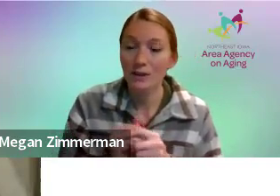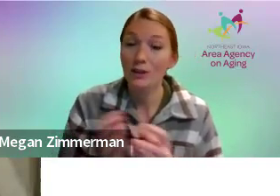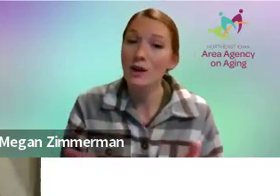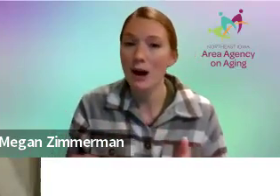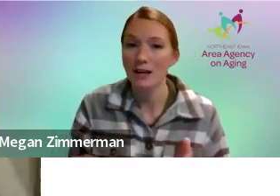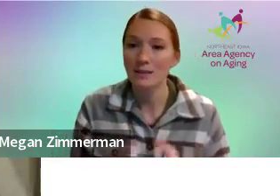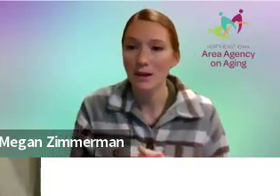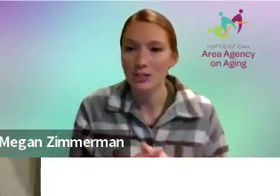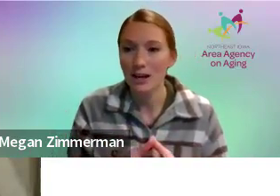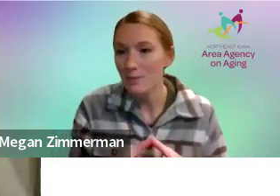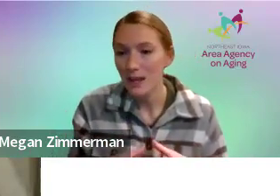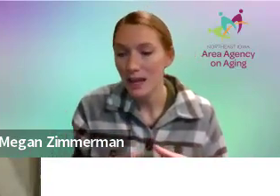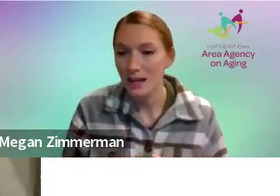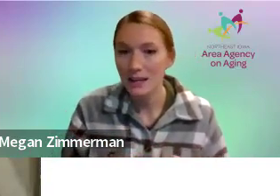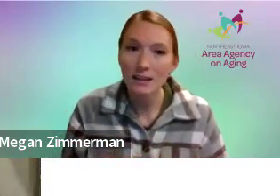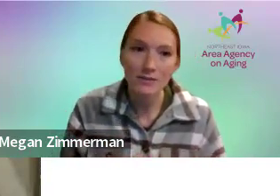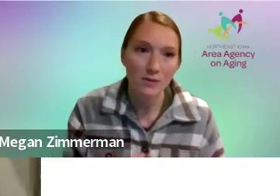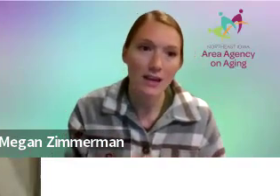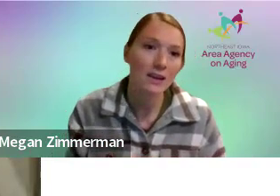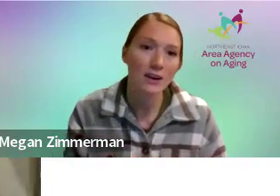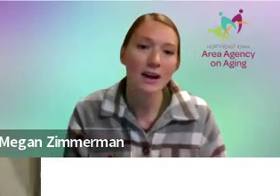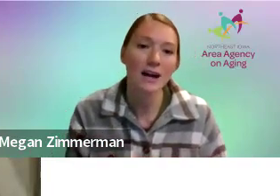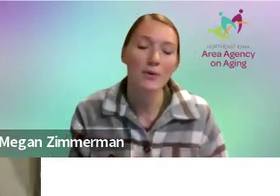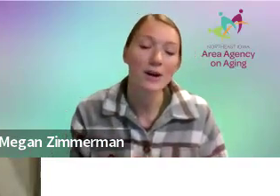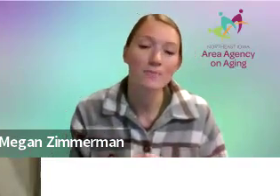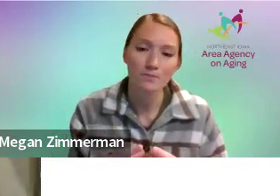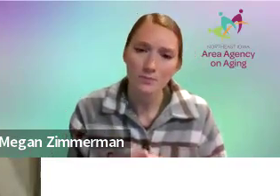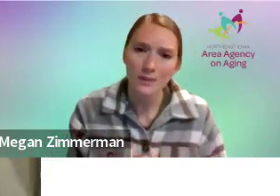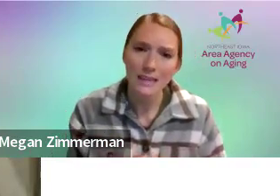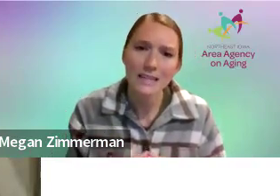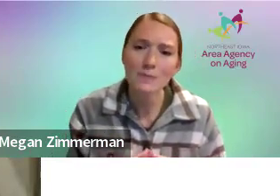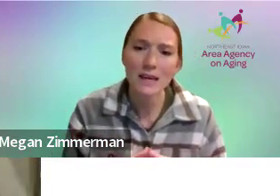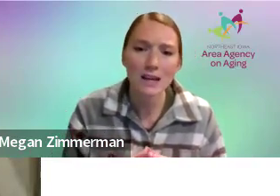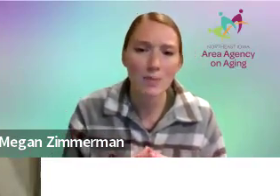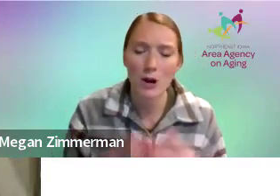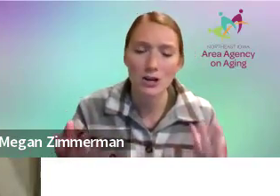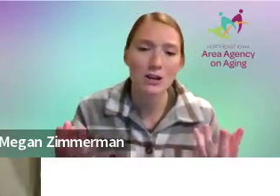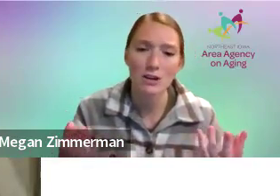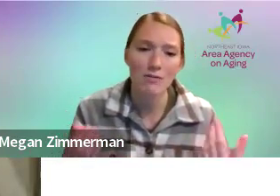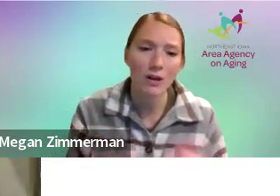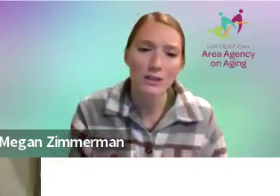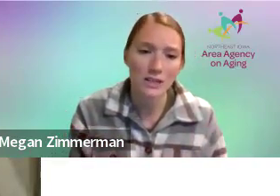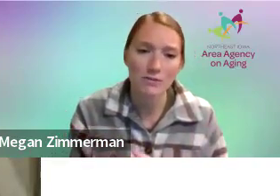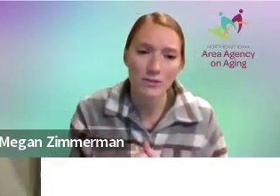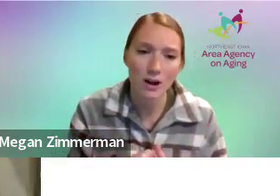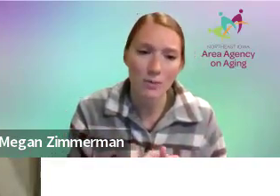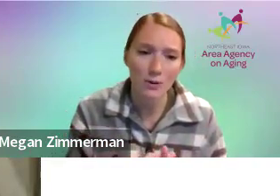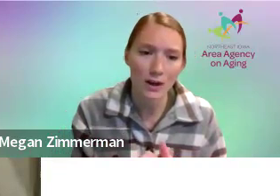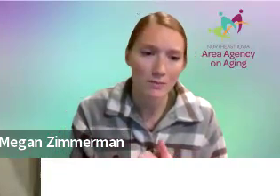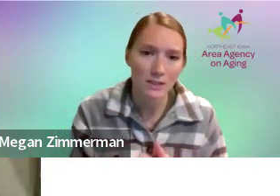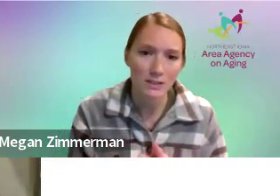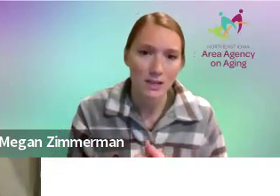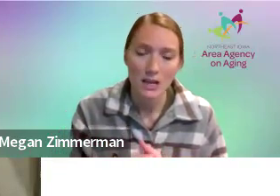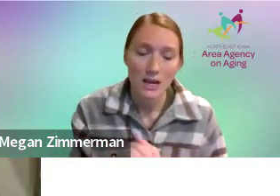living with Lewy body dementia, and he lives right here in Iowa. He's been a partner and a volunteer for